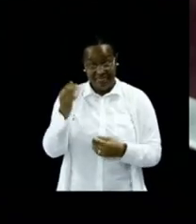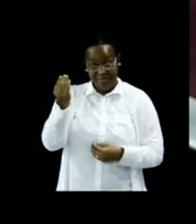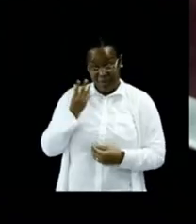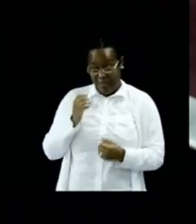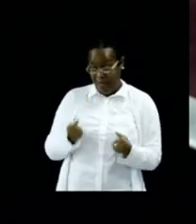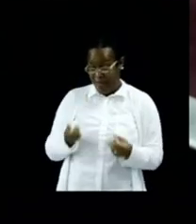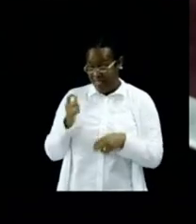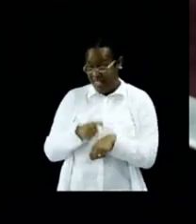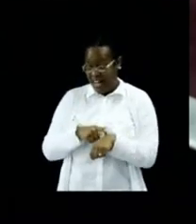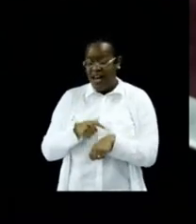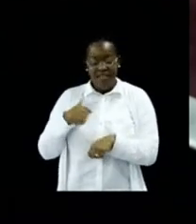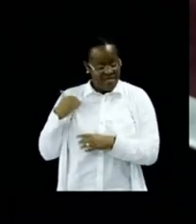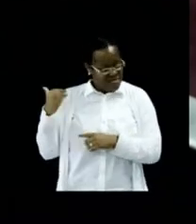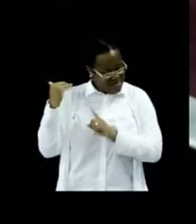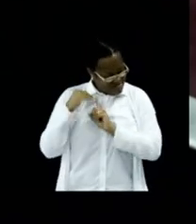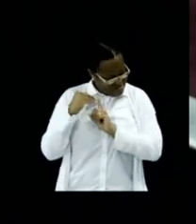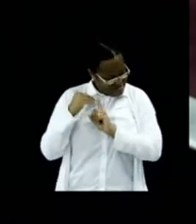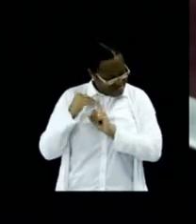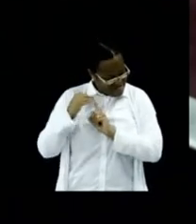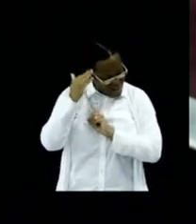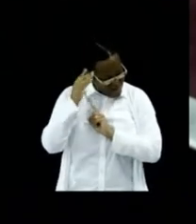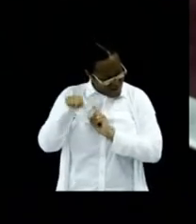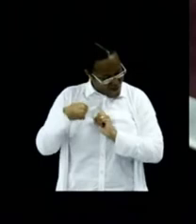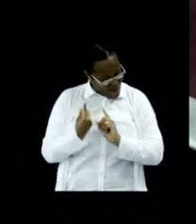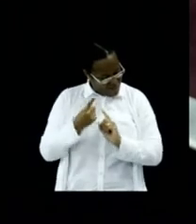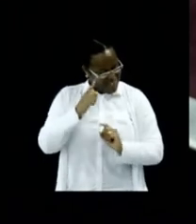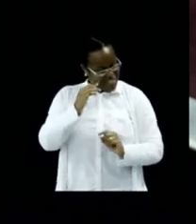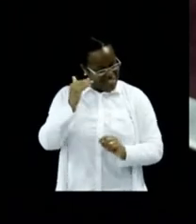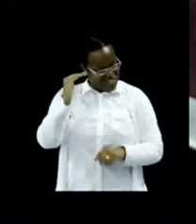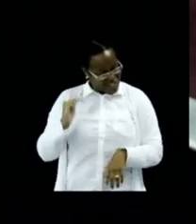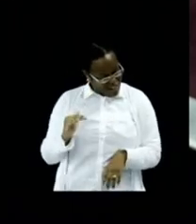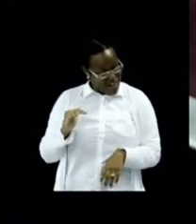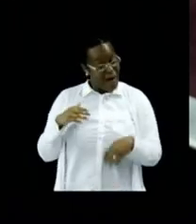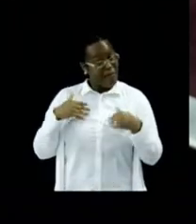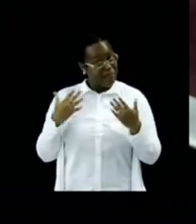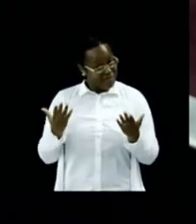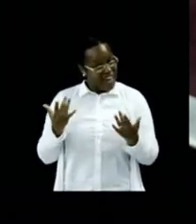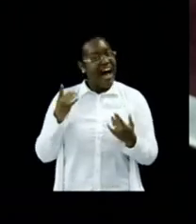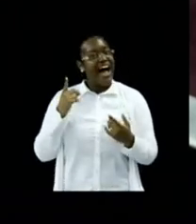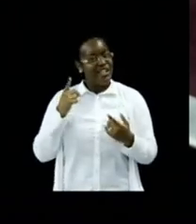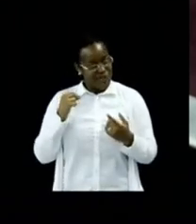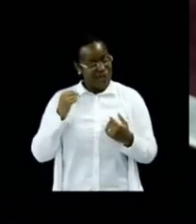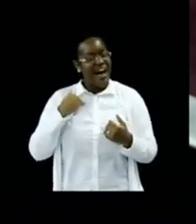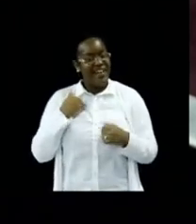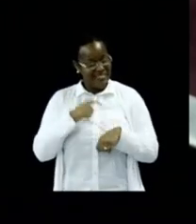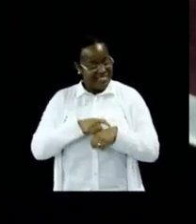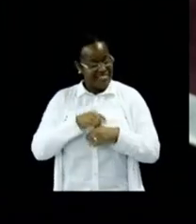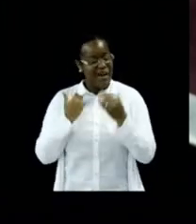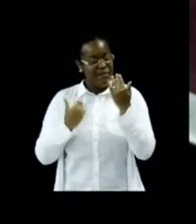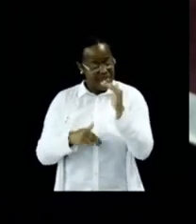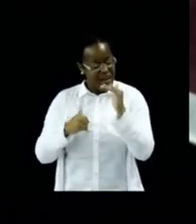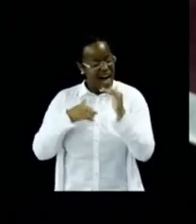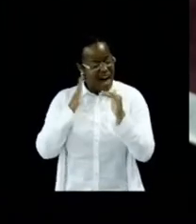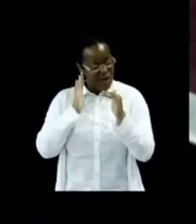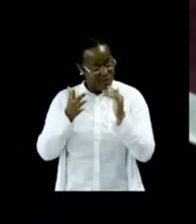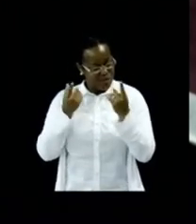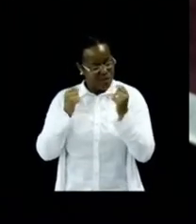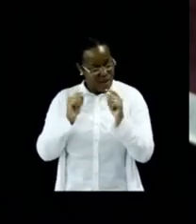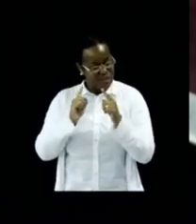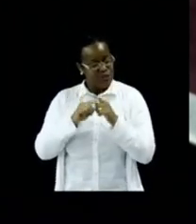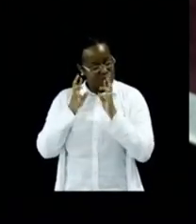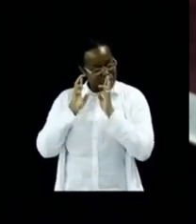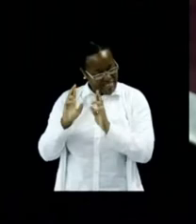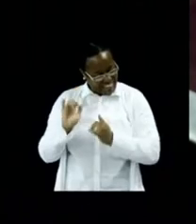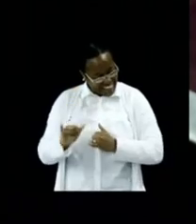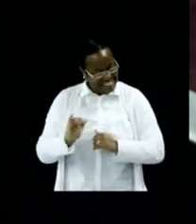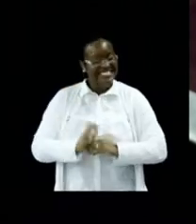time I had to remind myself, I know I'm an only child. However, I have a time limit, and I'll try to abide by